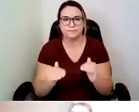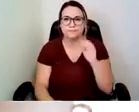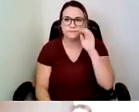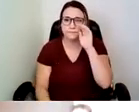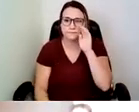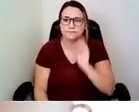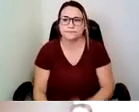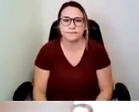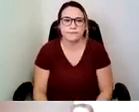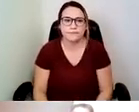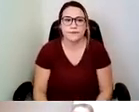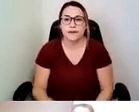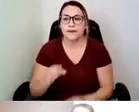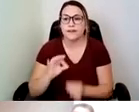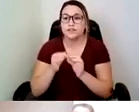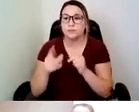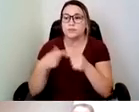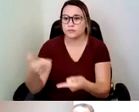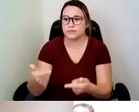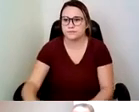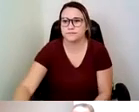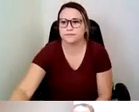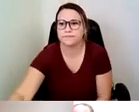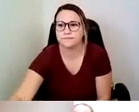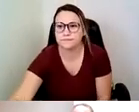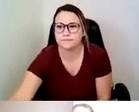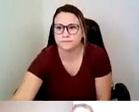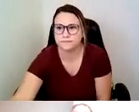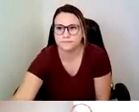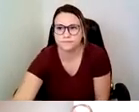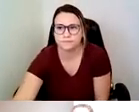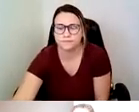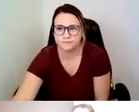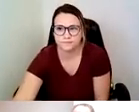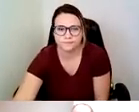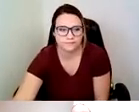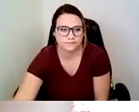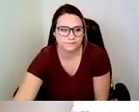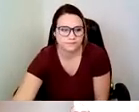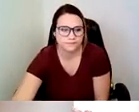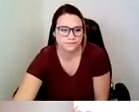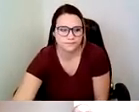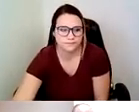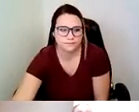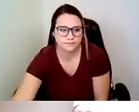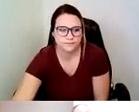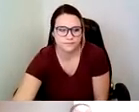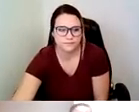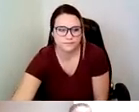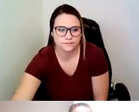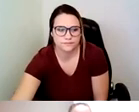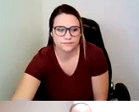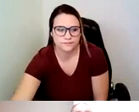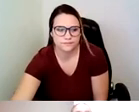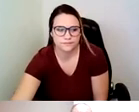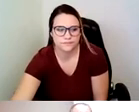So again, supportive care. Again, we do many of the advanced directive documents also, though they can be done in